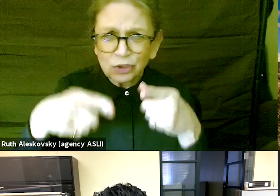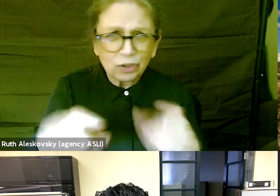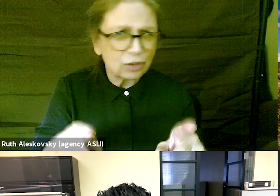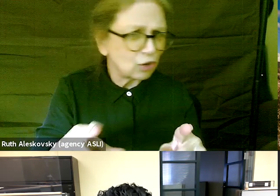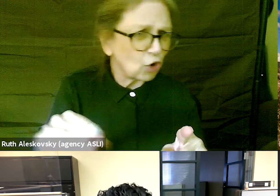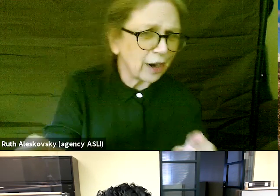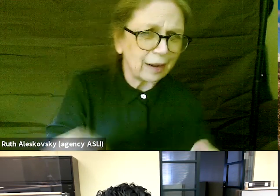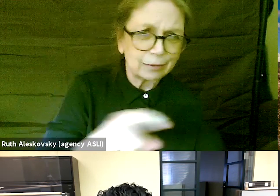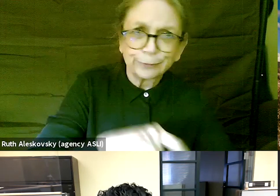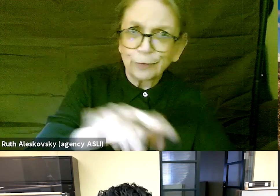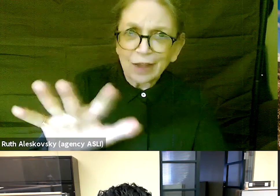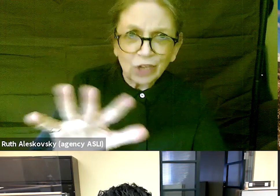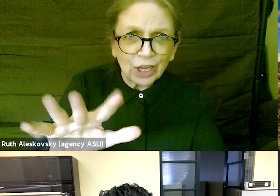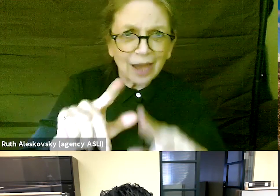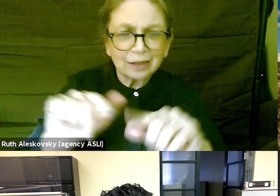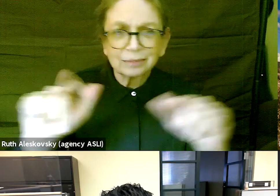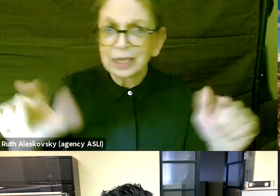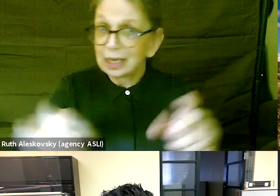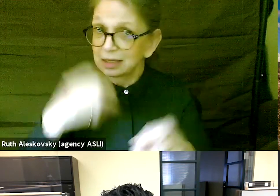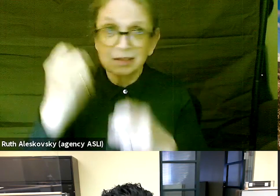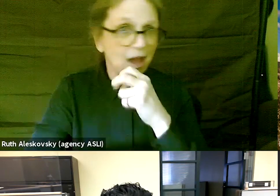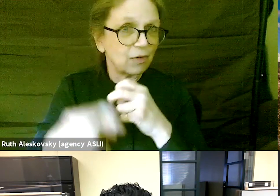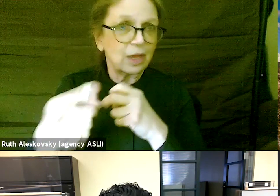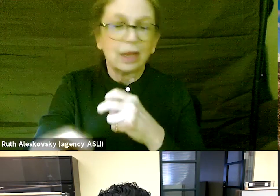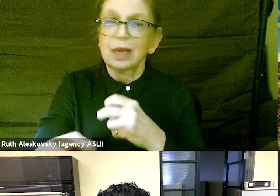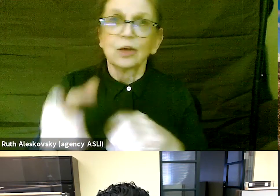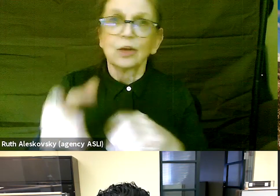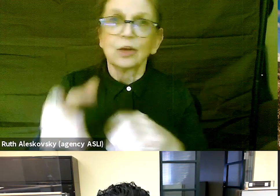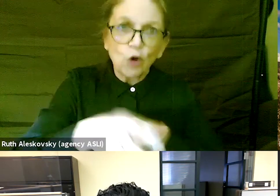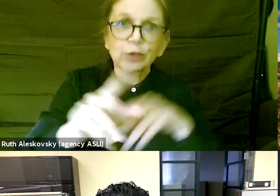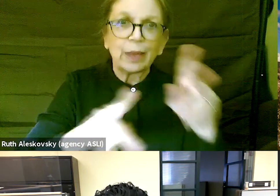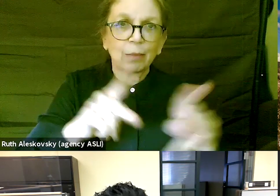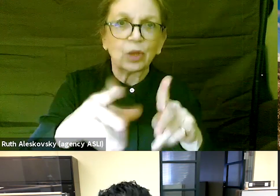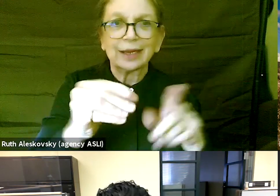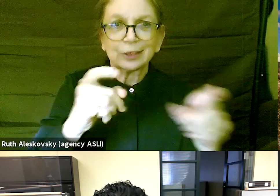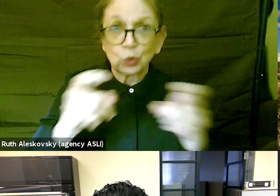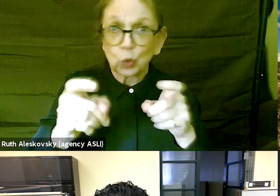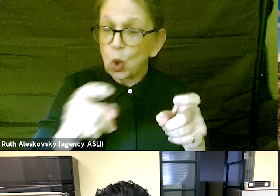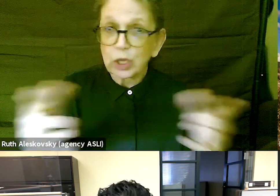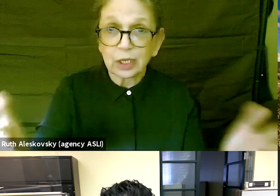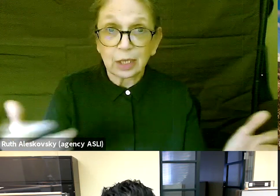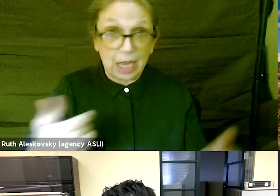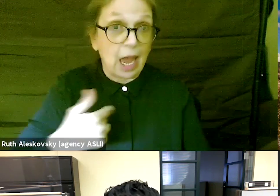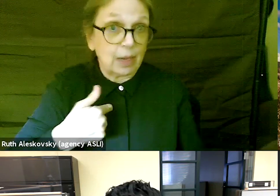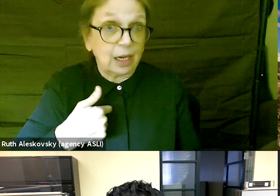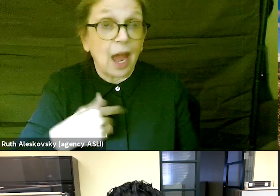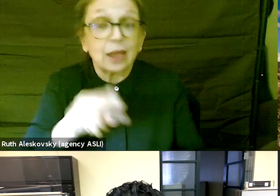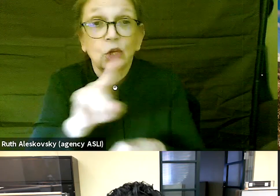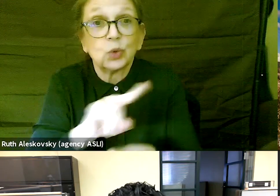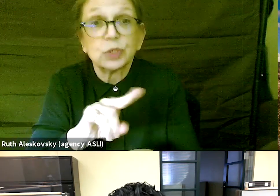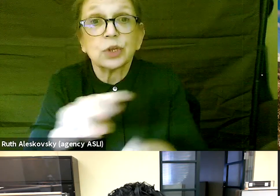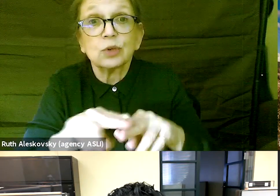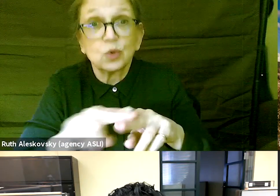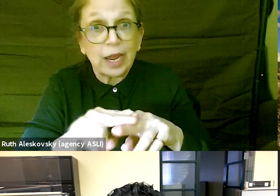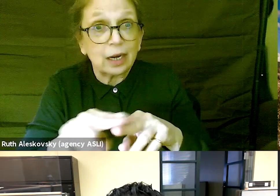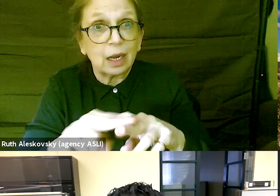as Arthur says. It's tough logistically to do that. I think what you see more in the trains, and I ride the train every day, but what you